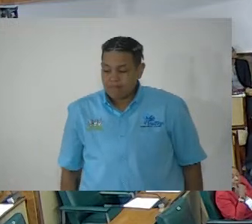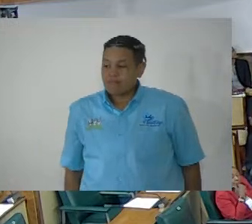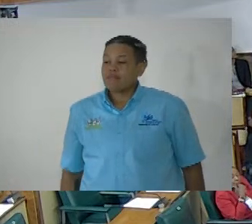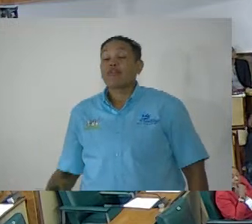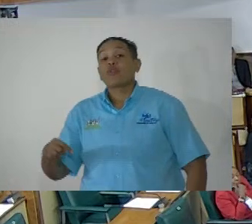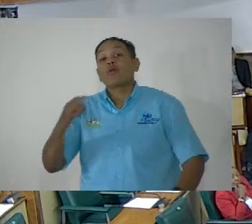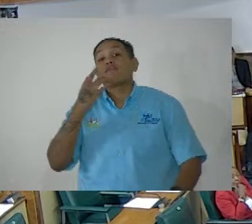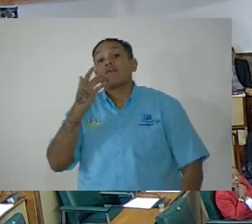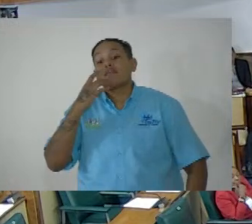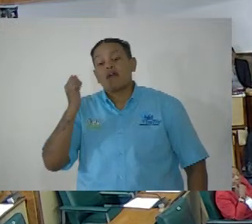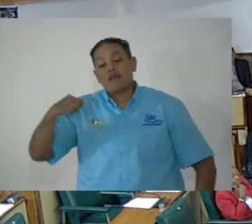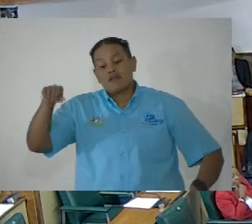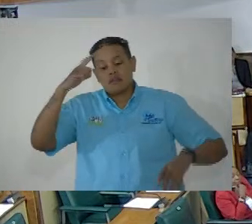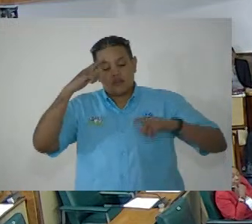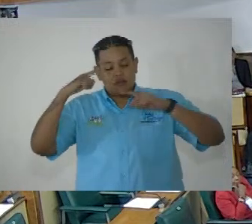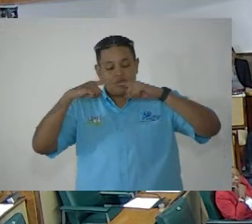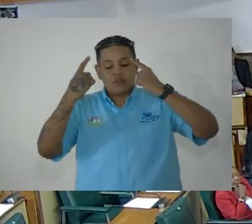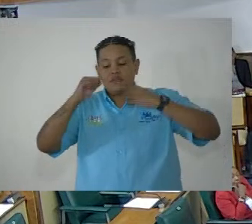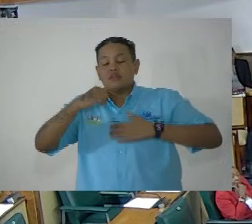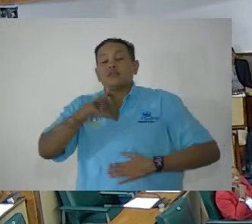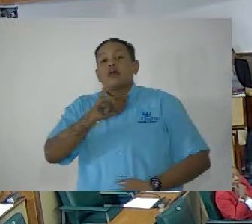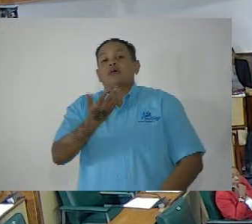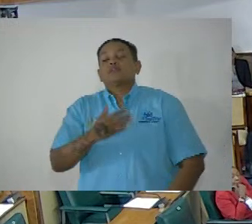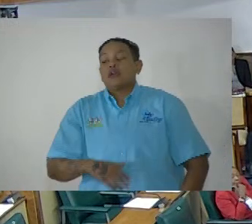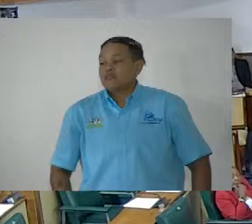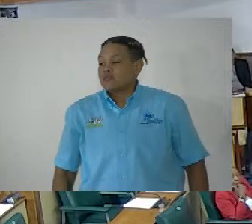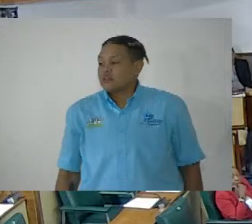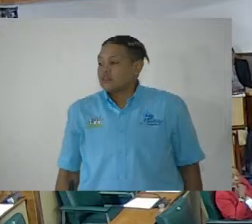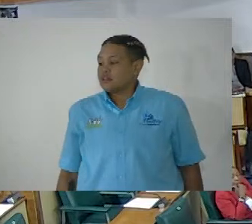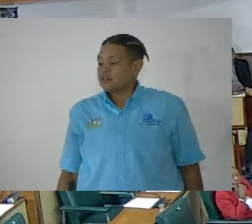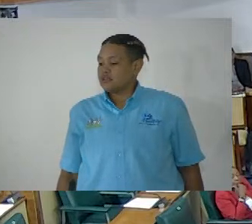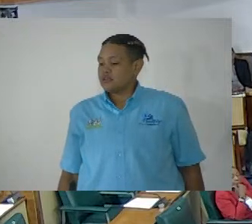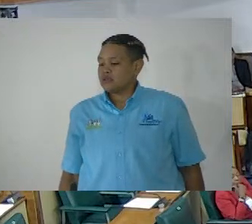Those in favor? Those against? The ayes have it.